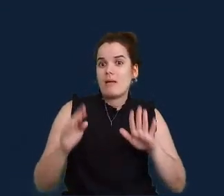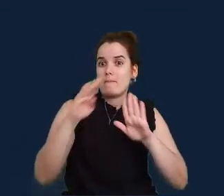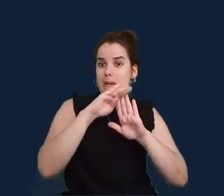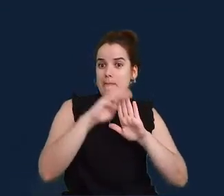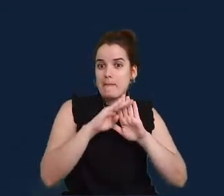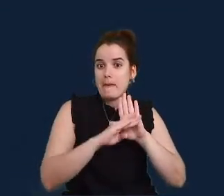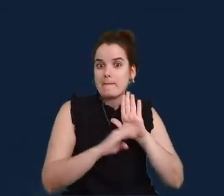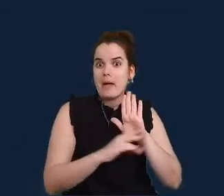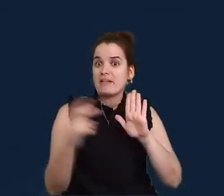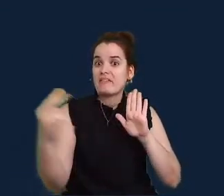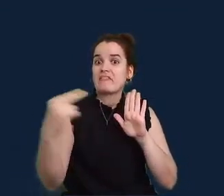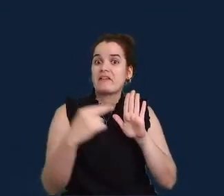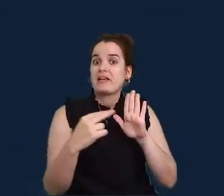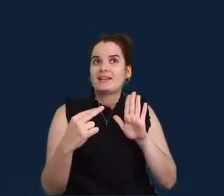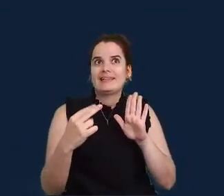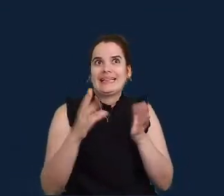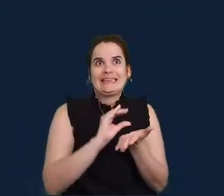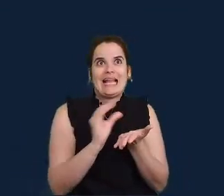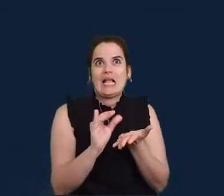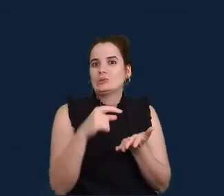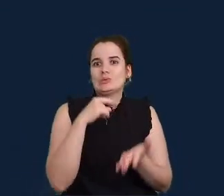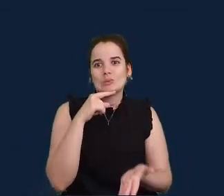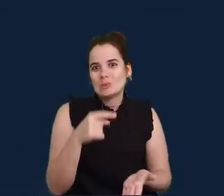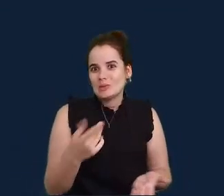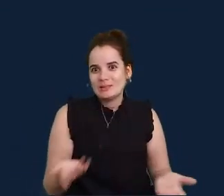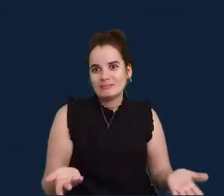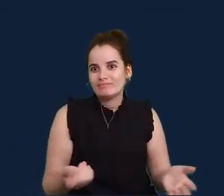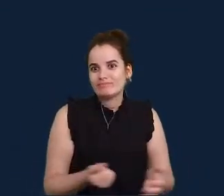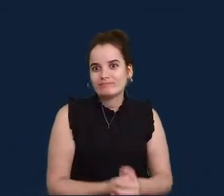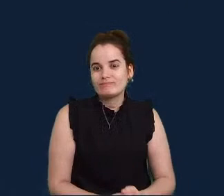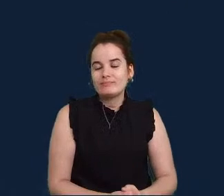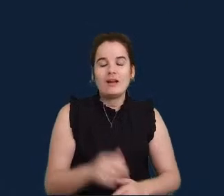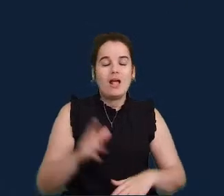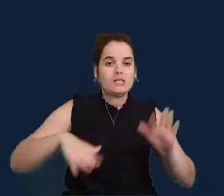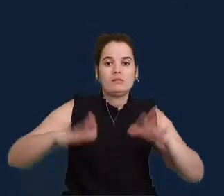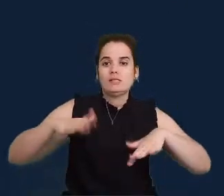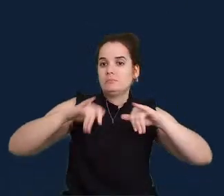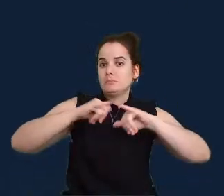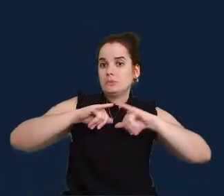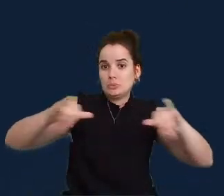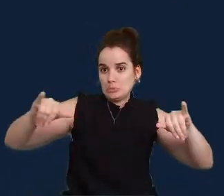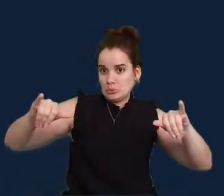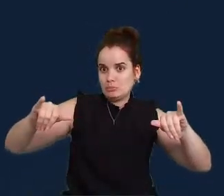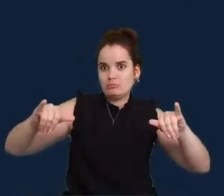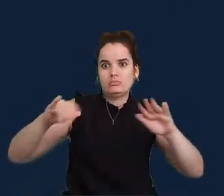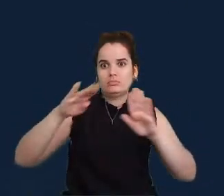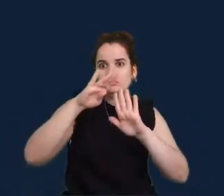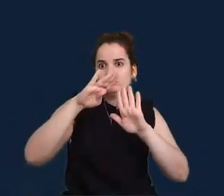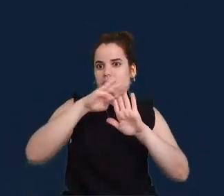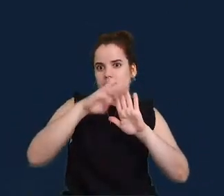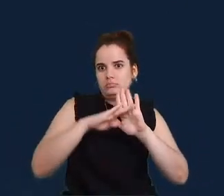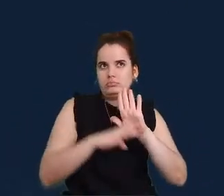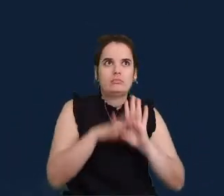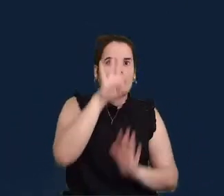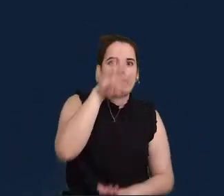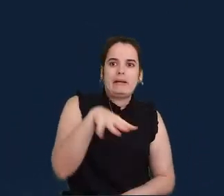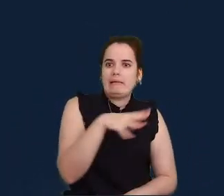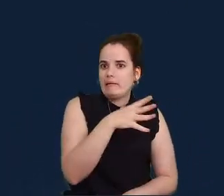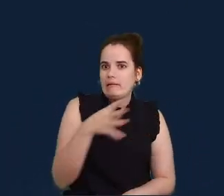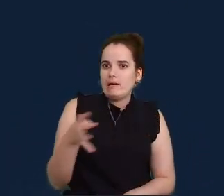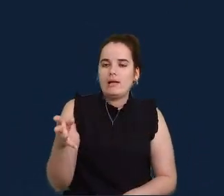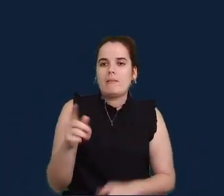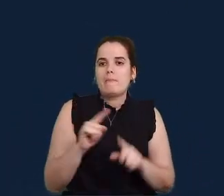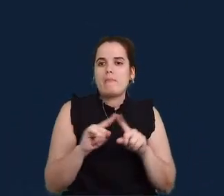lot of they publish the spreadsheets, but without good Documentation.